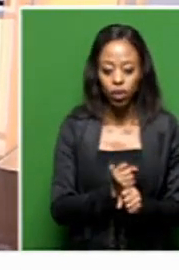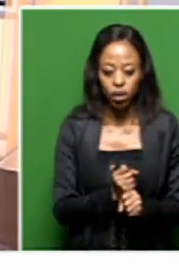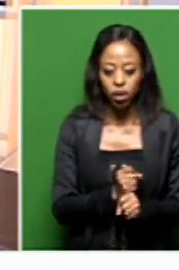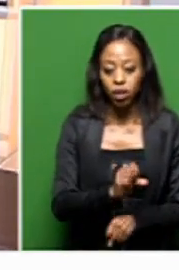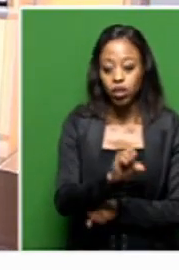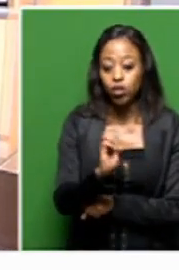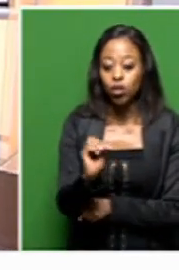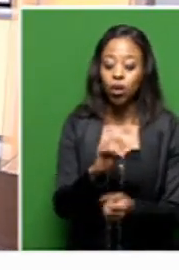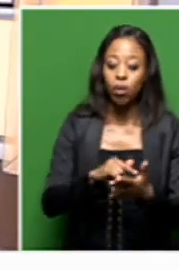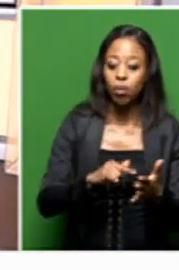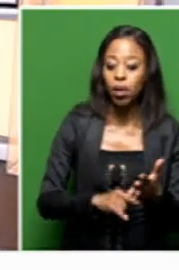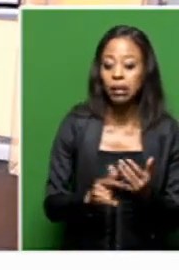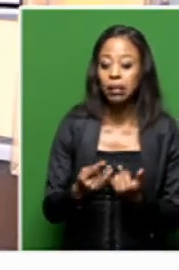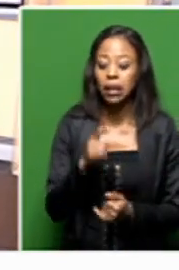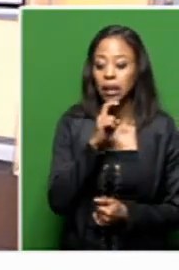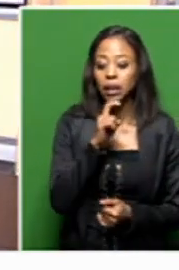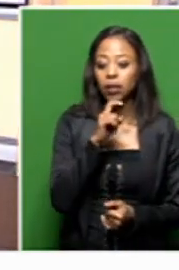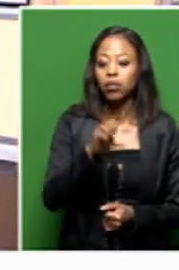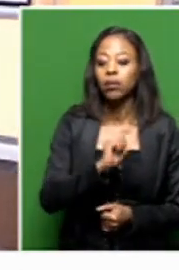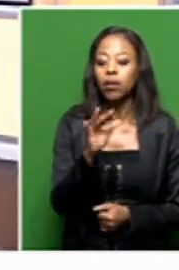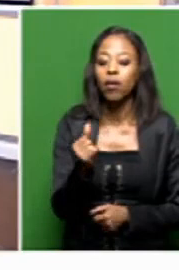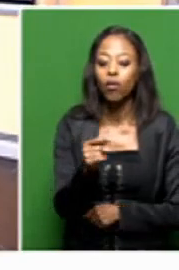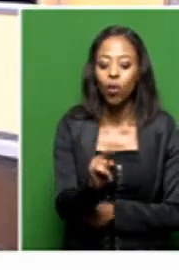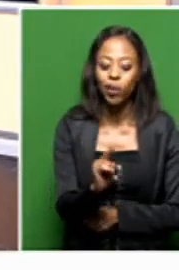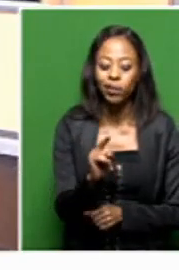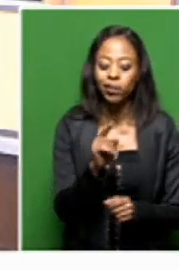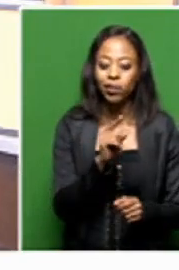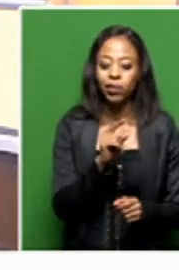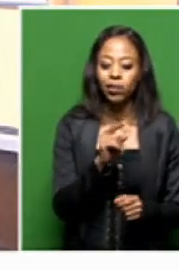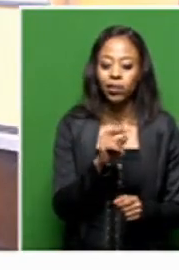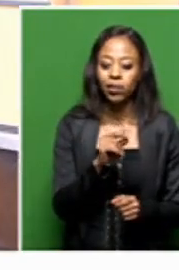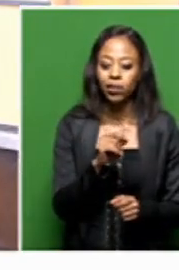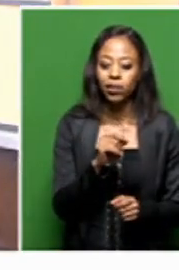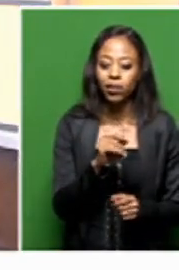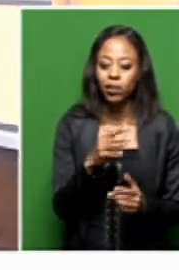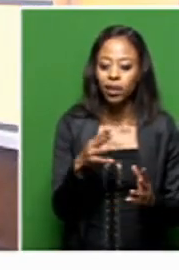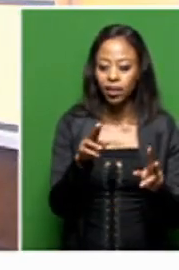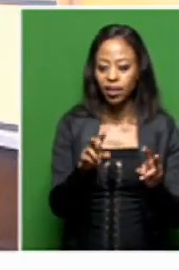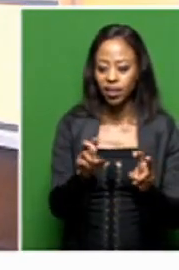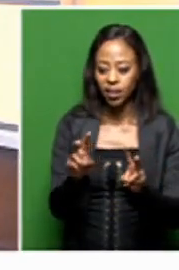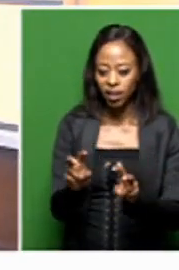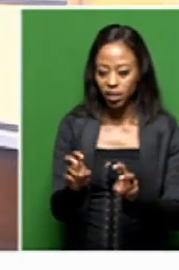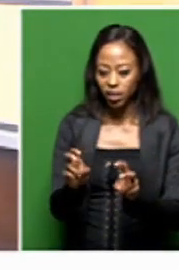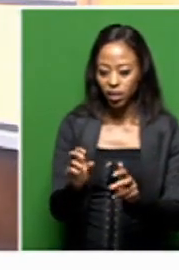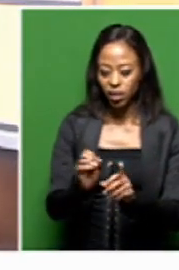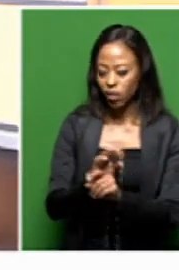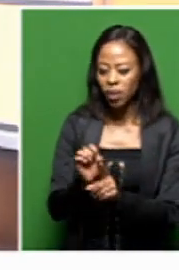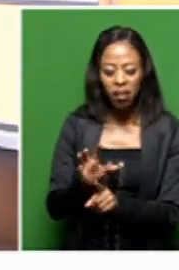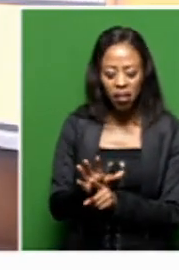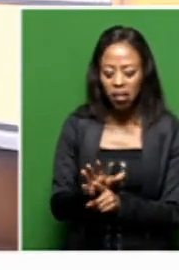What message would you like to send out to the South African public with regard to the pandemic and what we can